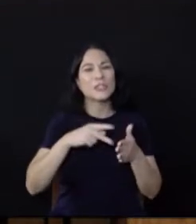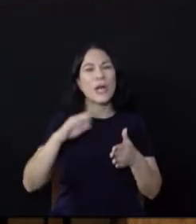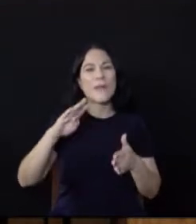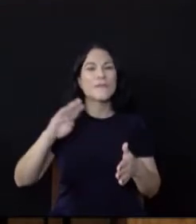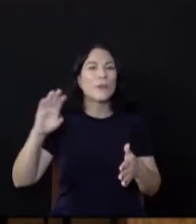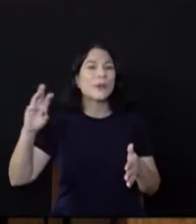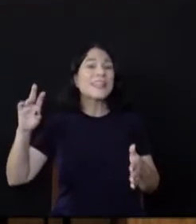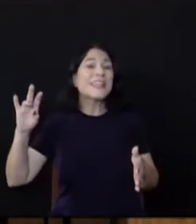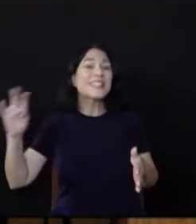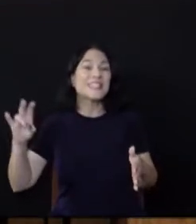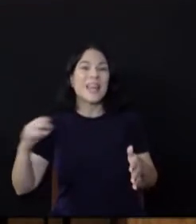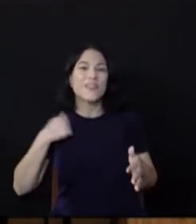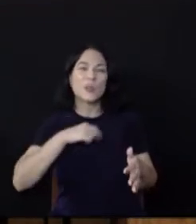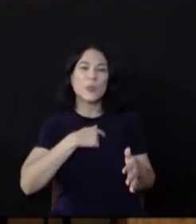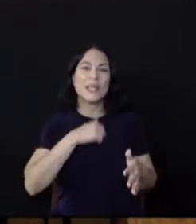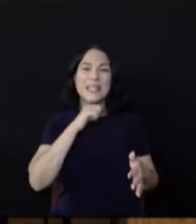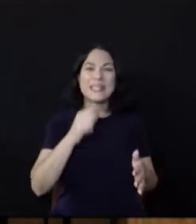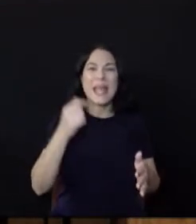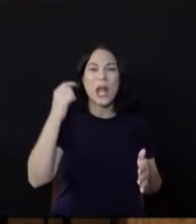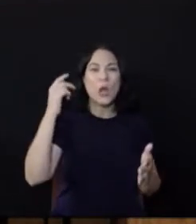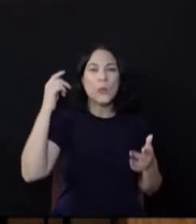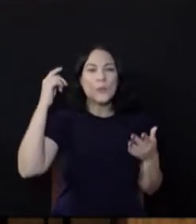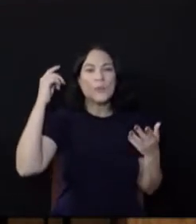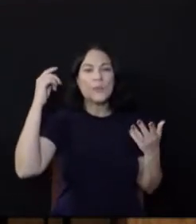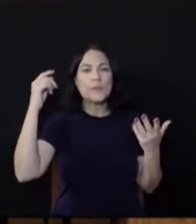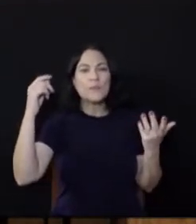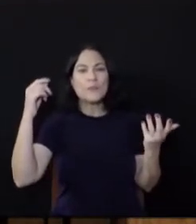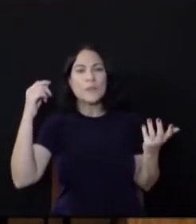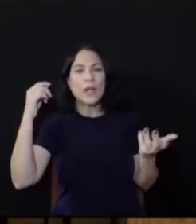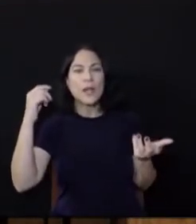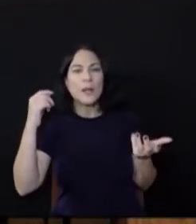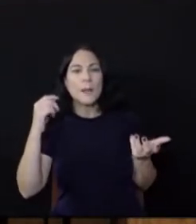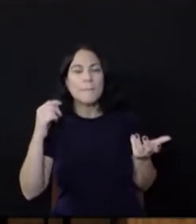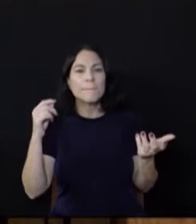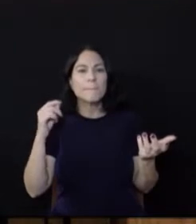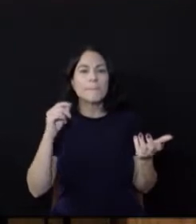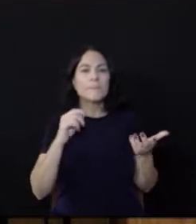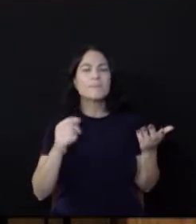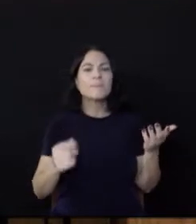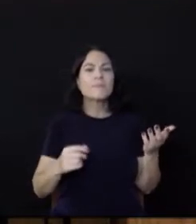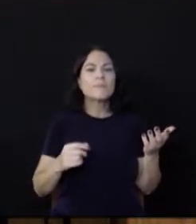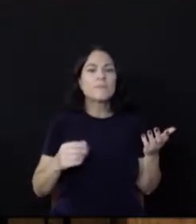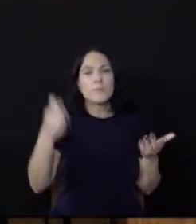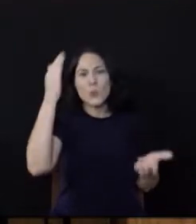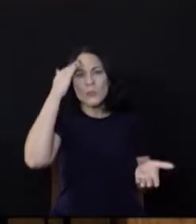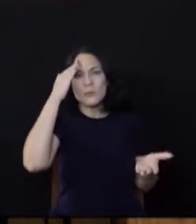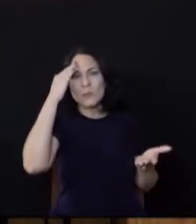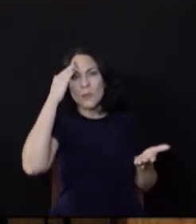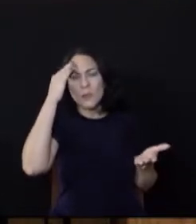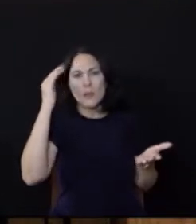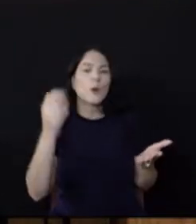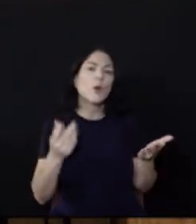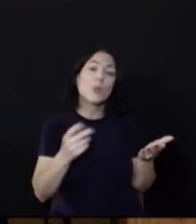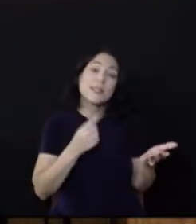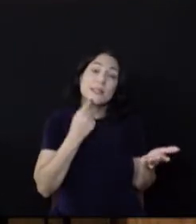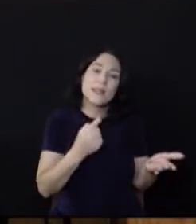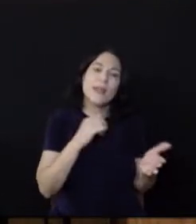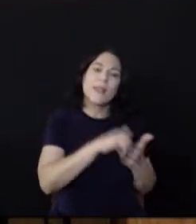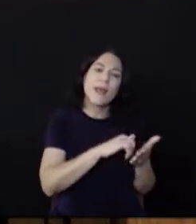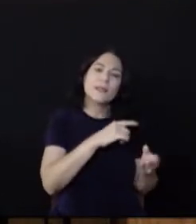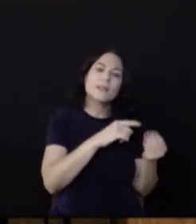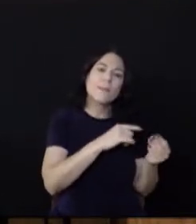Israelite king of old, as it may have been when the psalmist originally composed it, but now we attribute that to the risen king that is